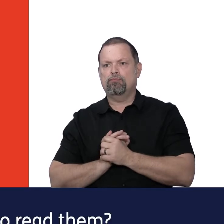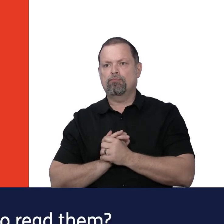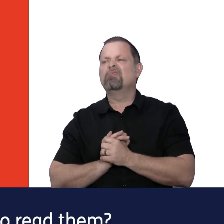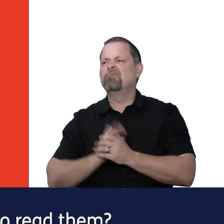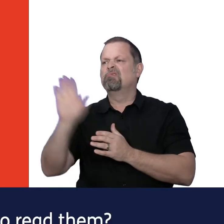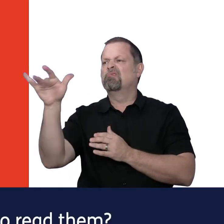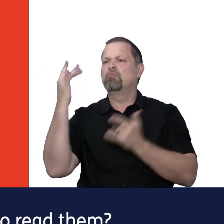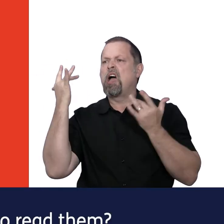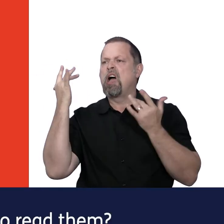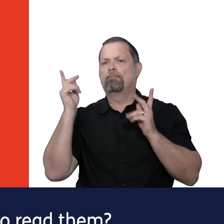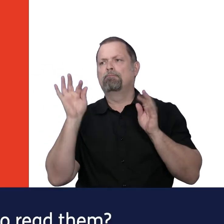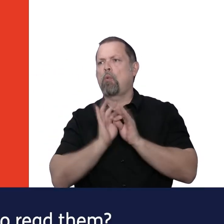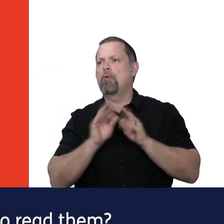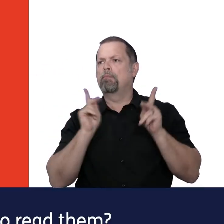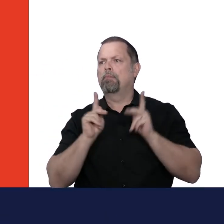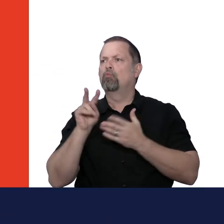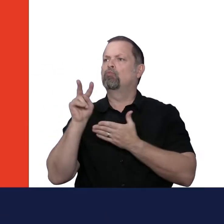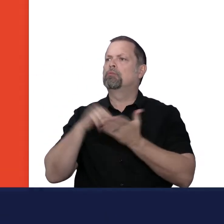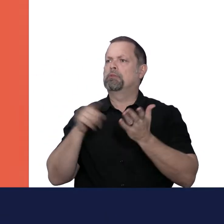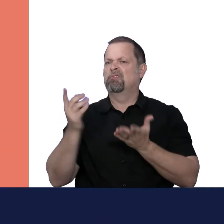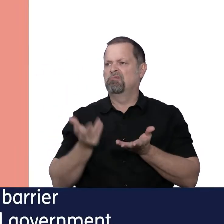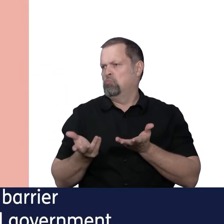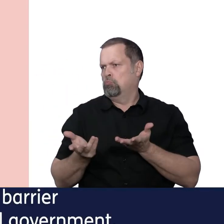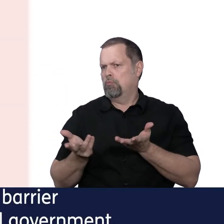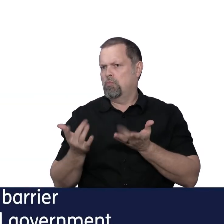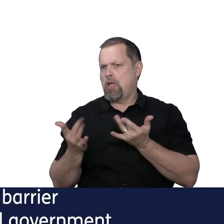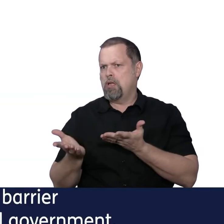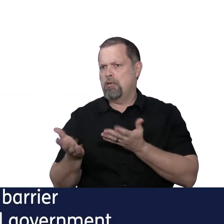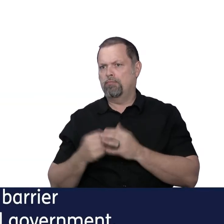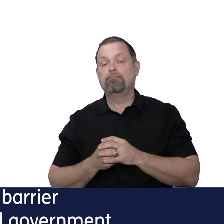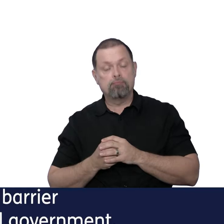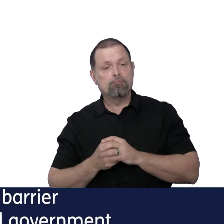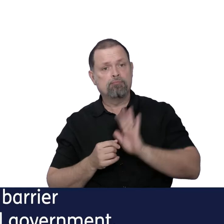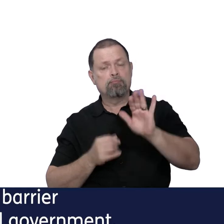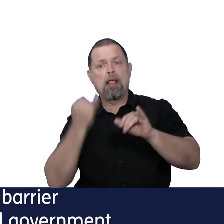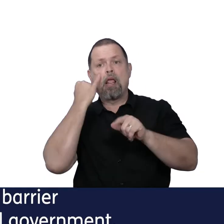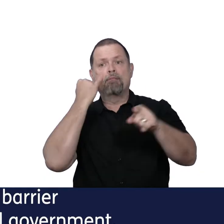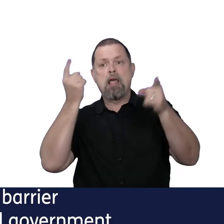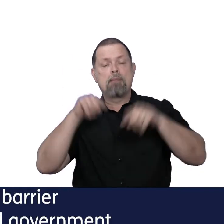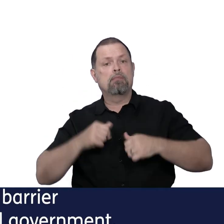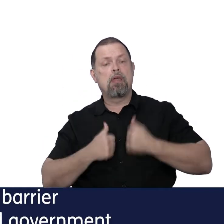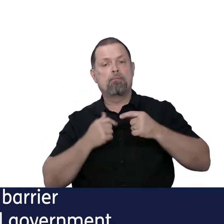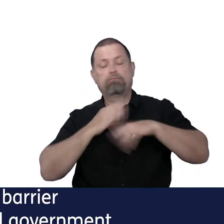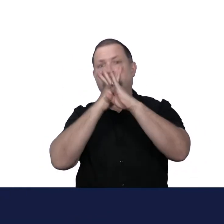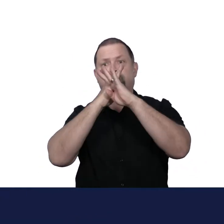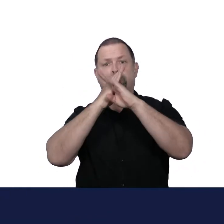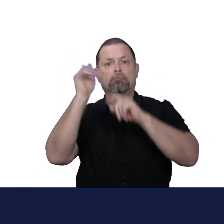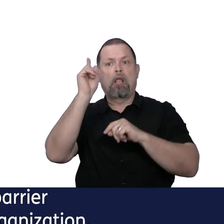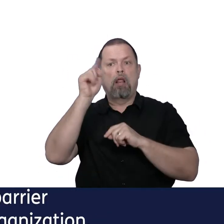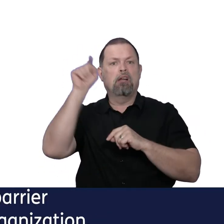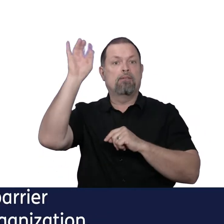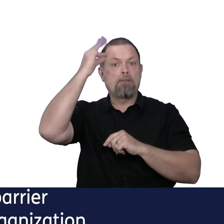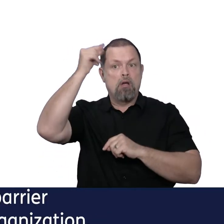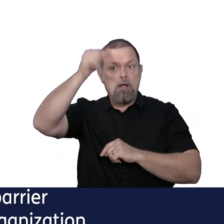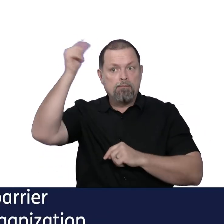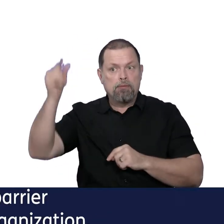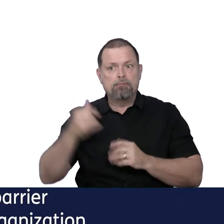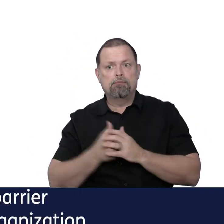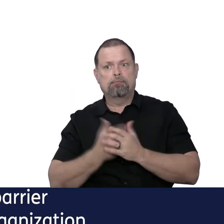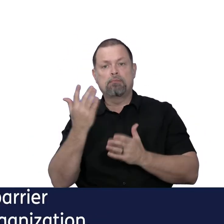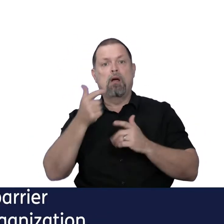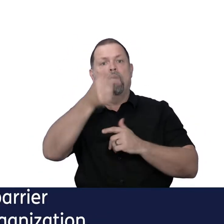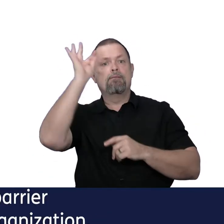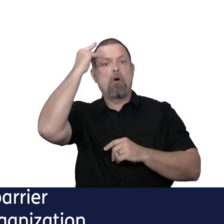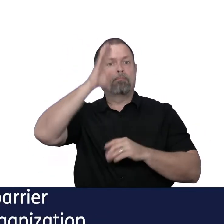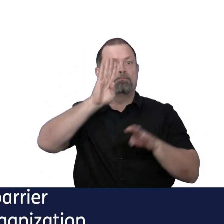Why would somebody want to read them? Say you come across a barrier while dealing with the federal government, or maybe you find a barrier